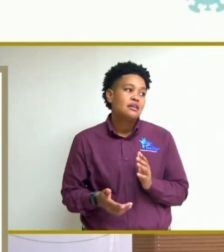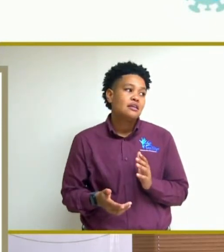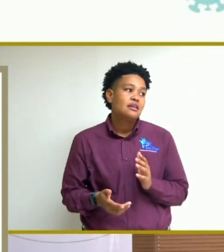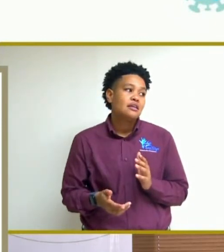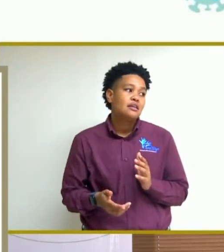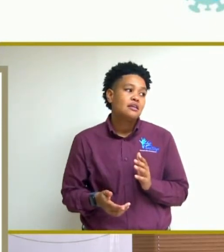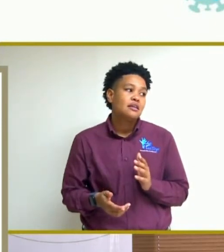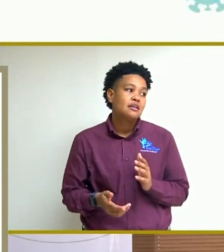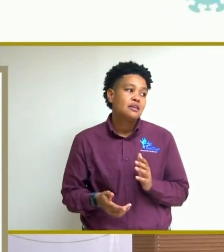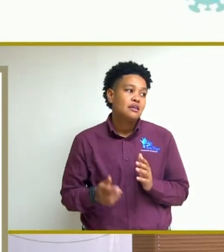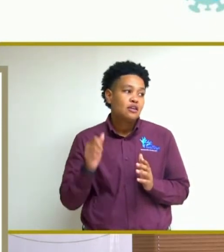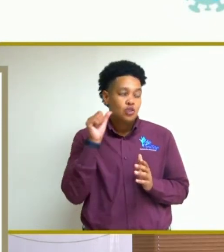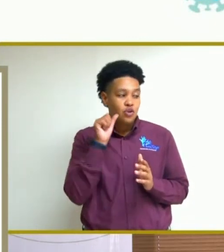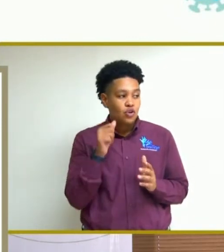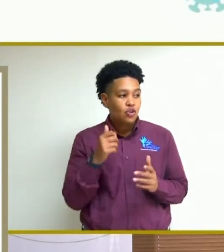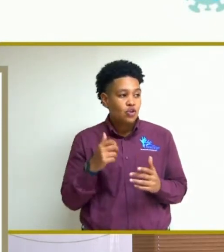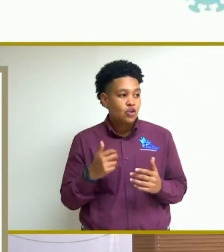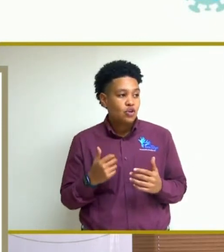tomorrow,